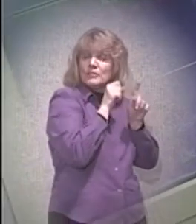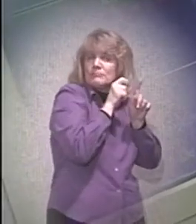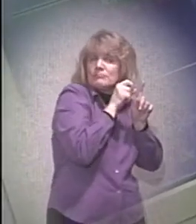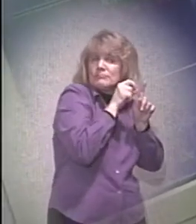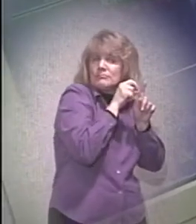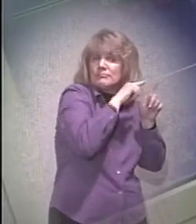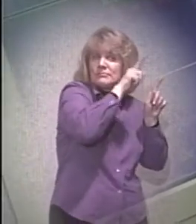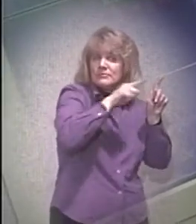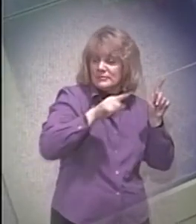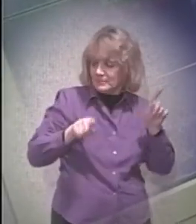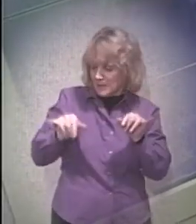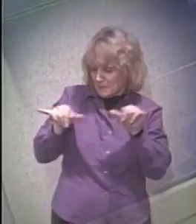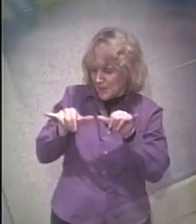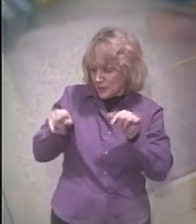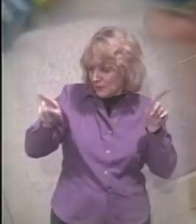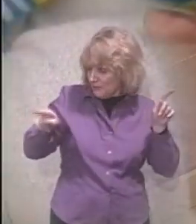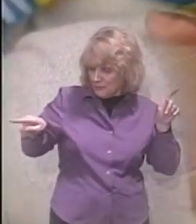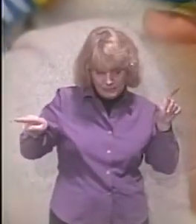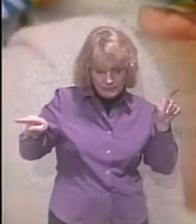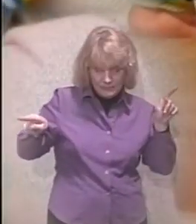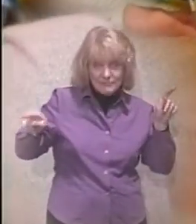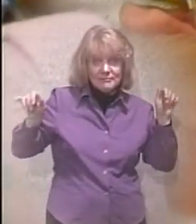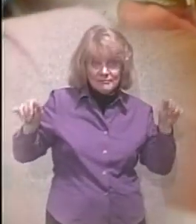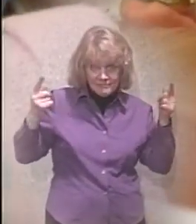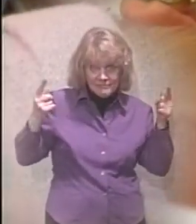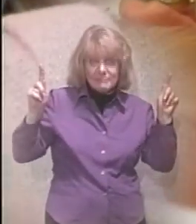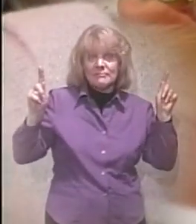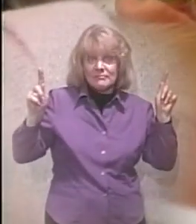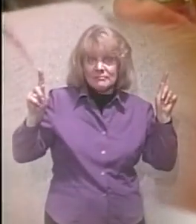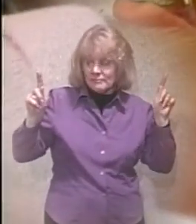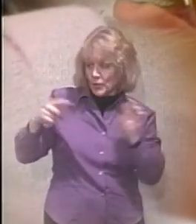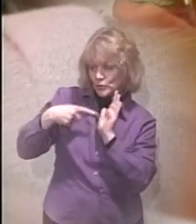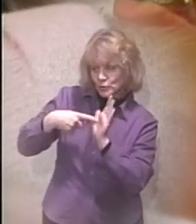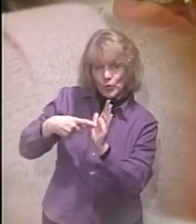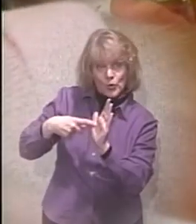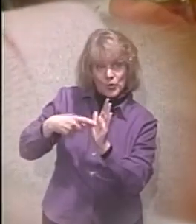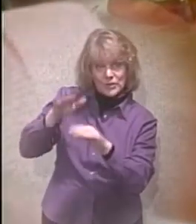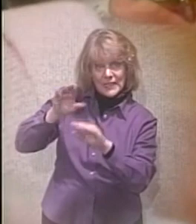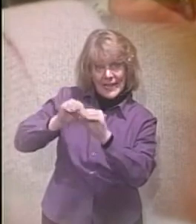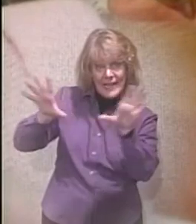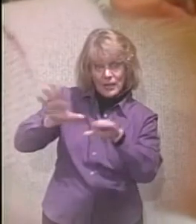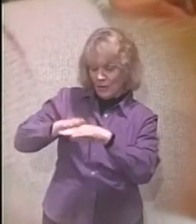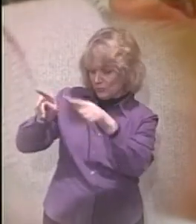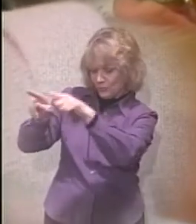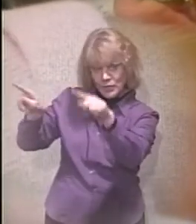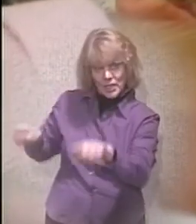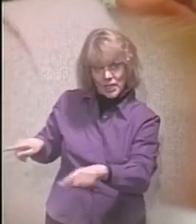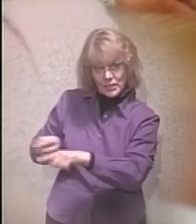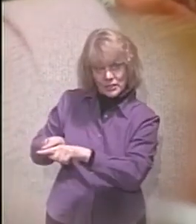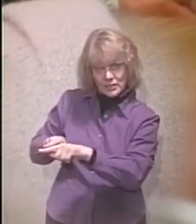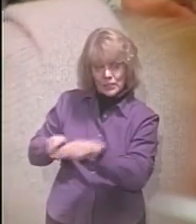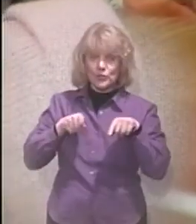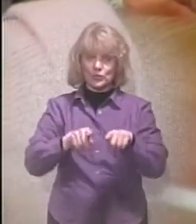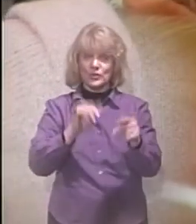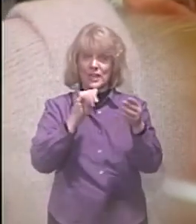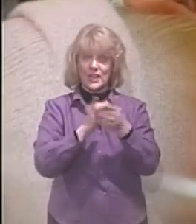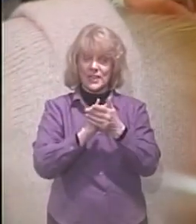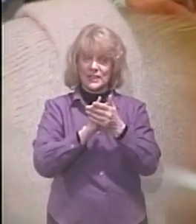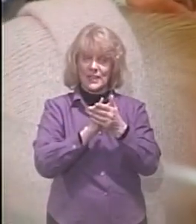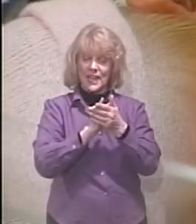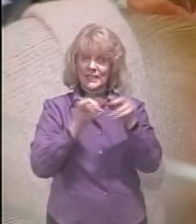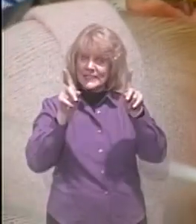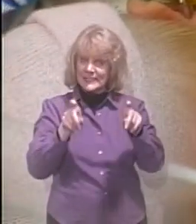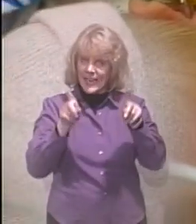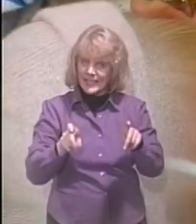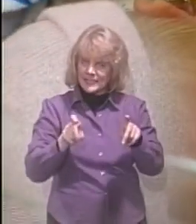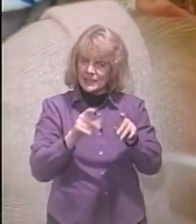can actually be measured by a sensitive microphone housed within the probe. When using this test, the fit and positioning